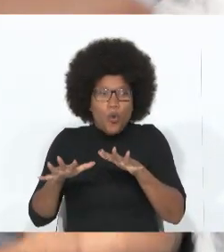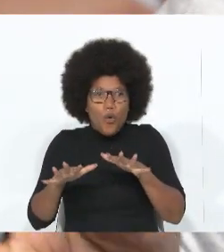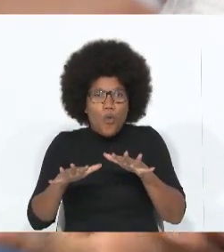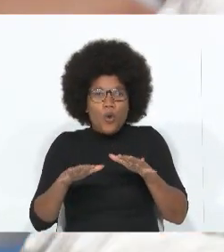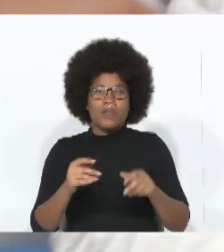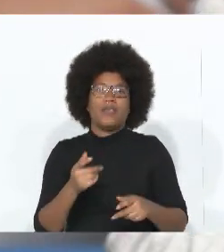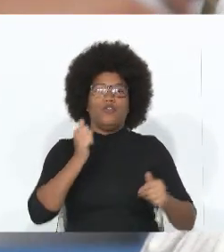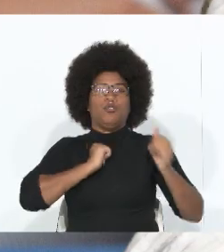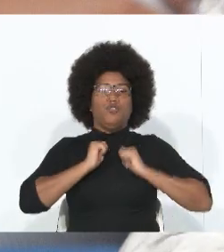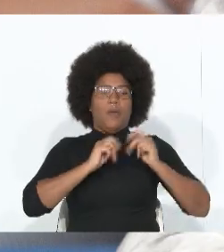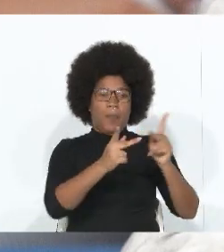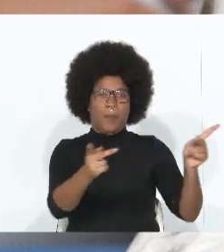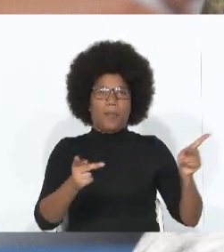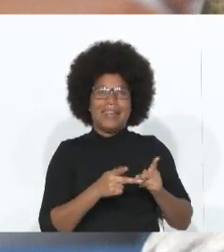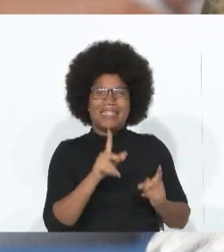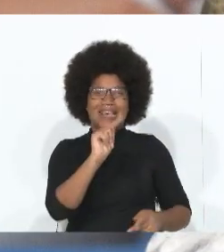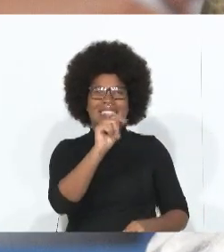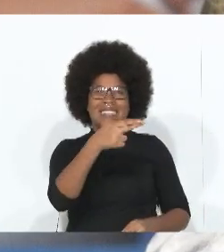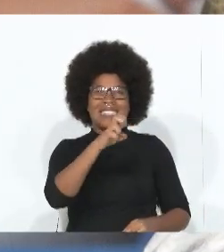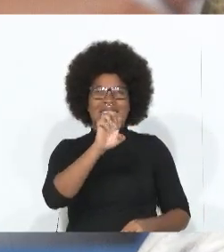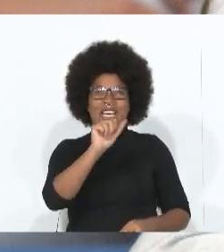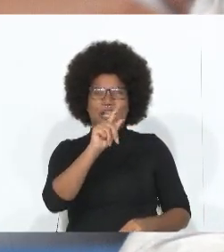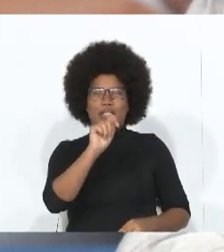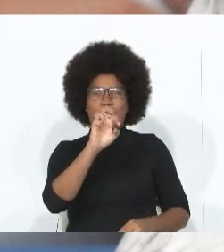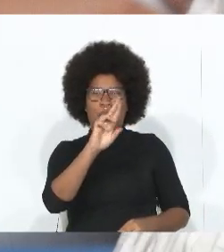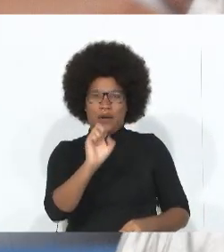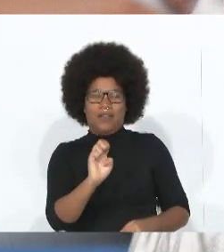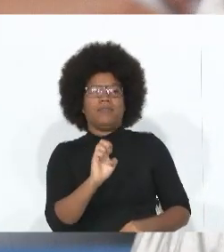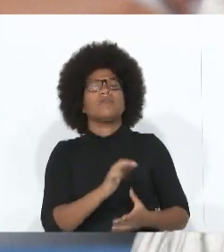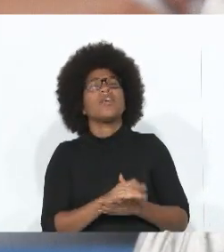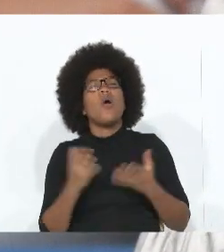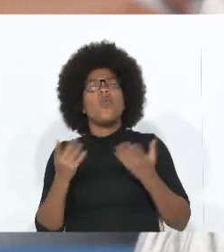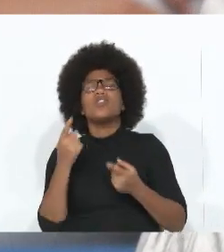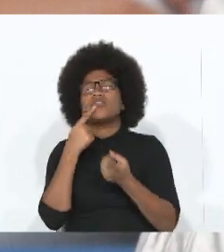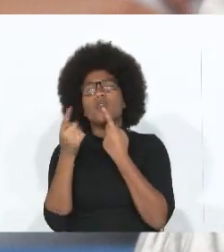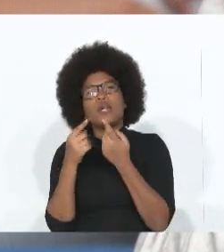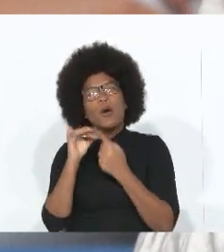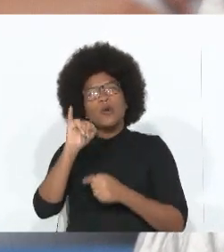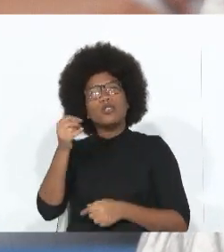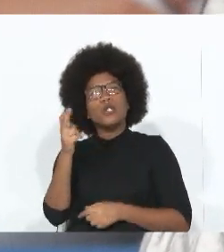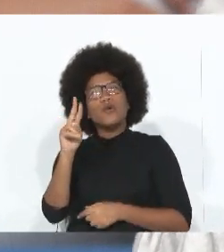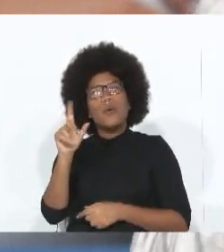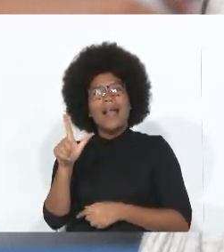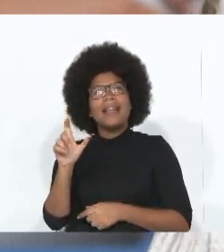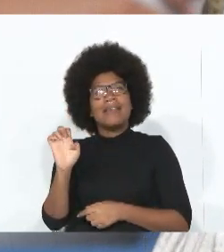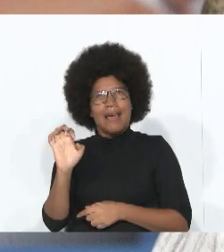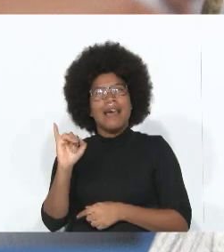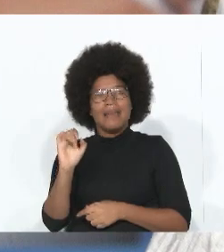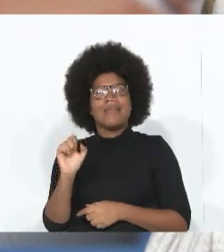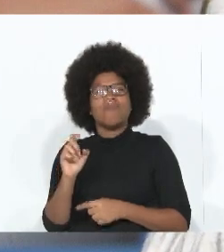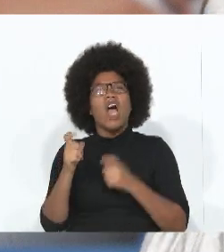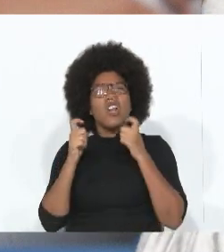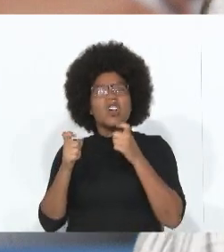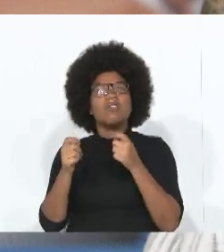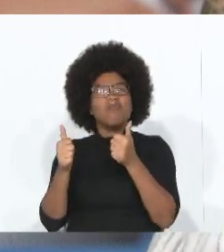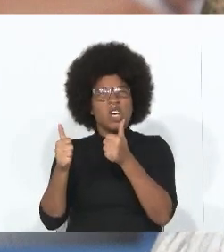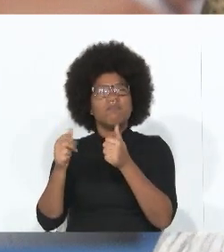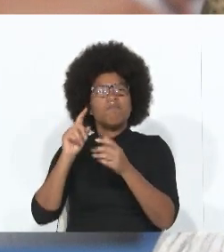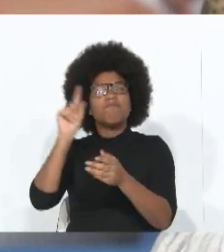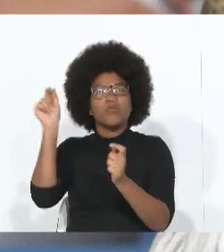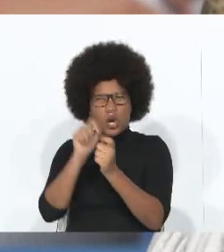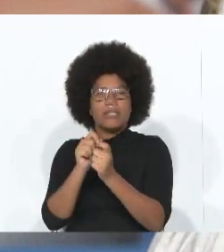who they saw coming. But what you're talking about, Julie, raises something even of greater concern, and that